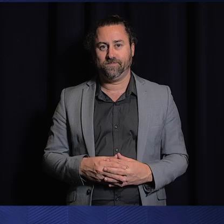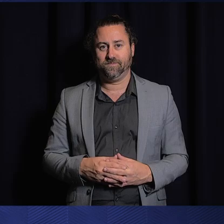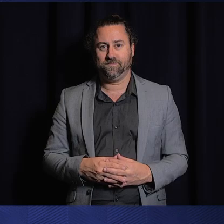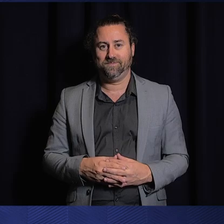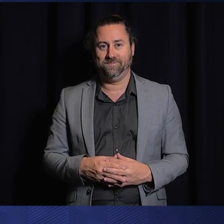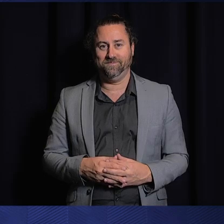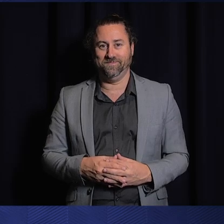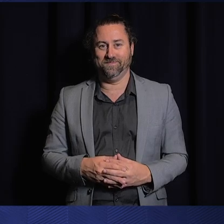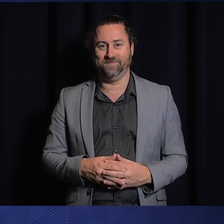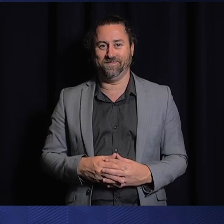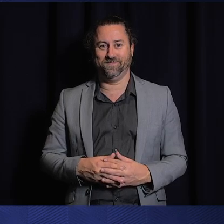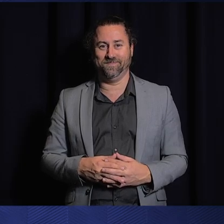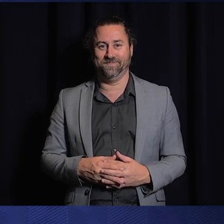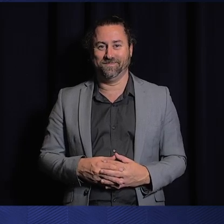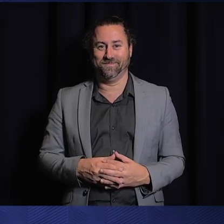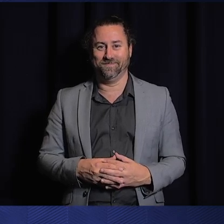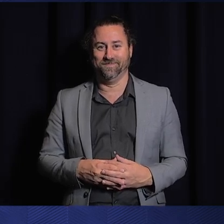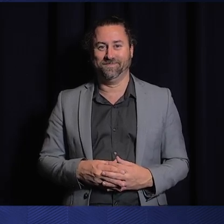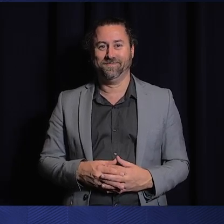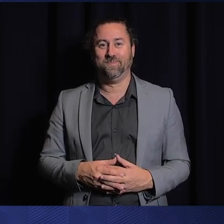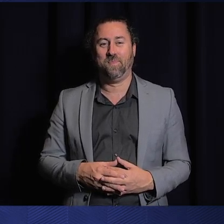Thank you very much. Good afternoon, everyone.